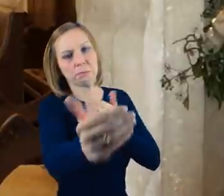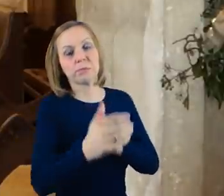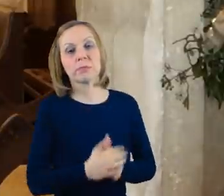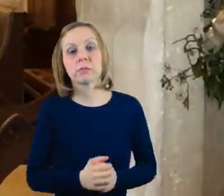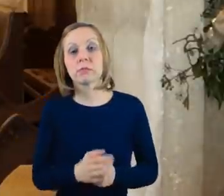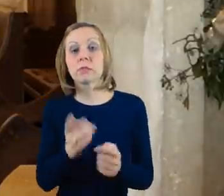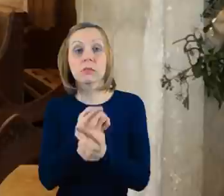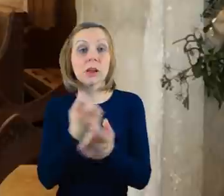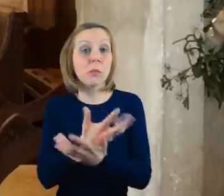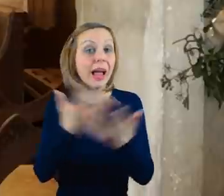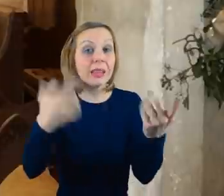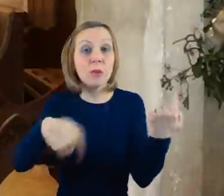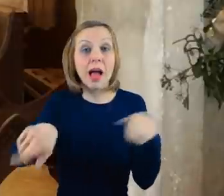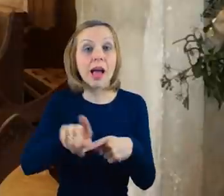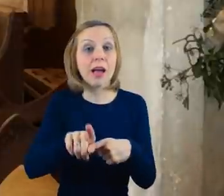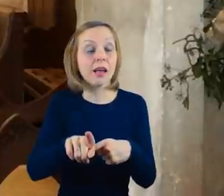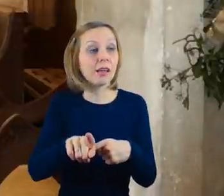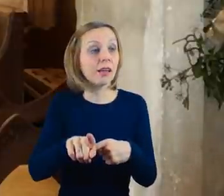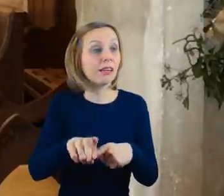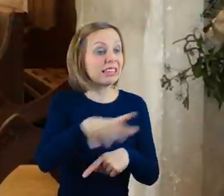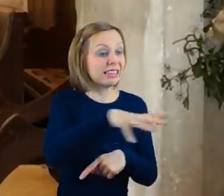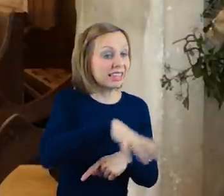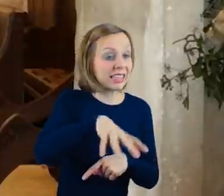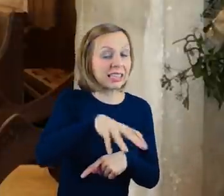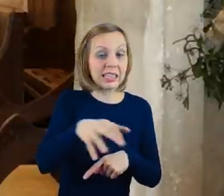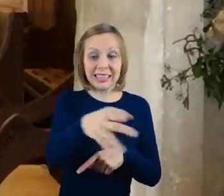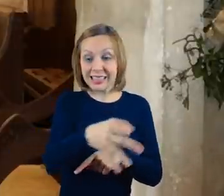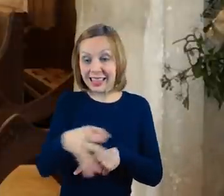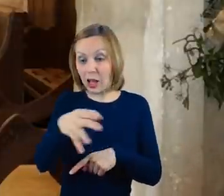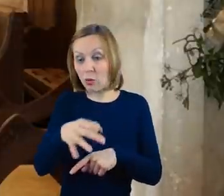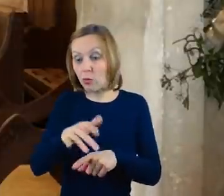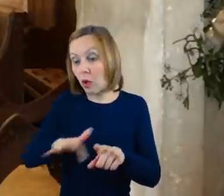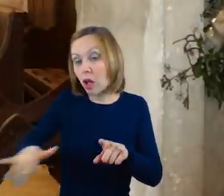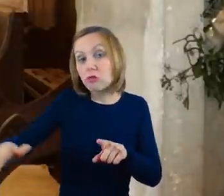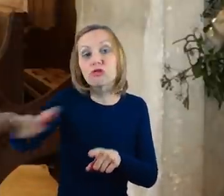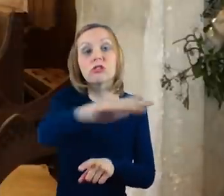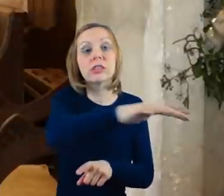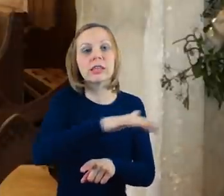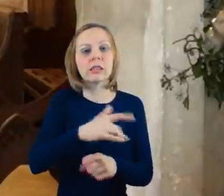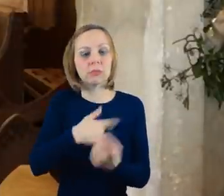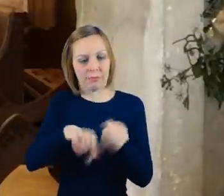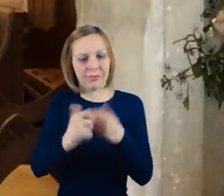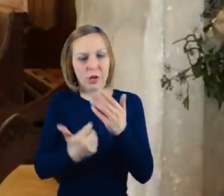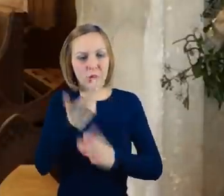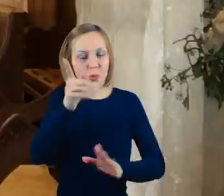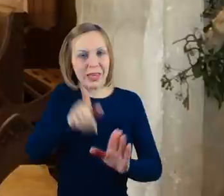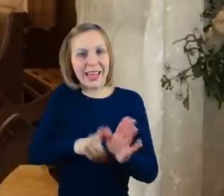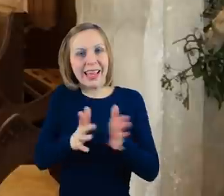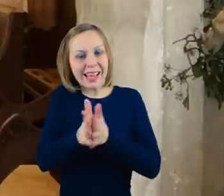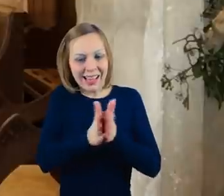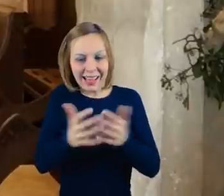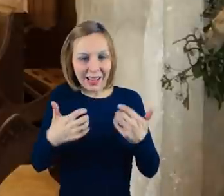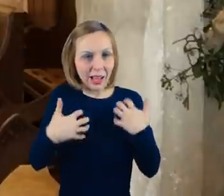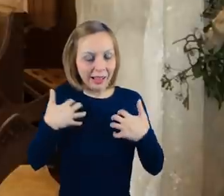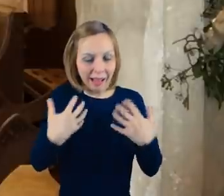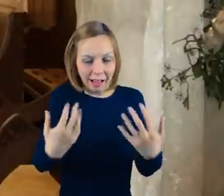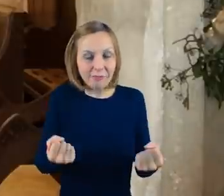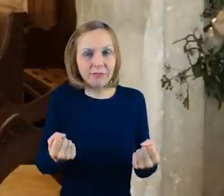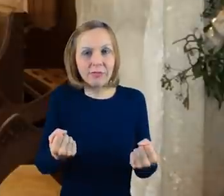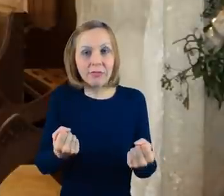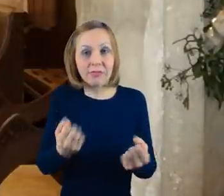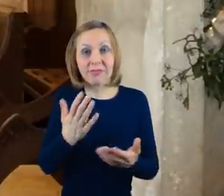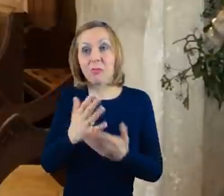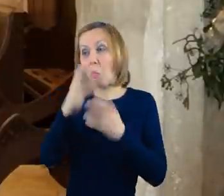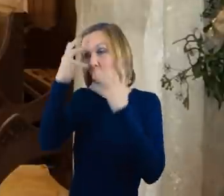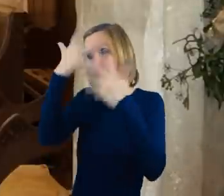Wherever we are, in city, town, or country, we stand at the beginning of a new year. Worry